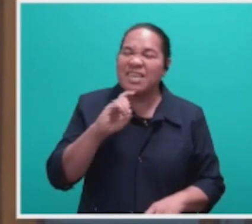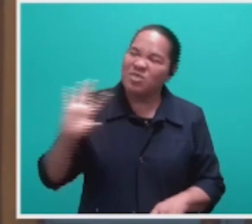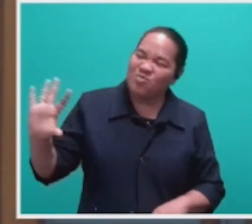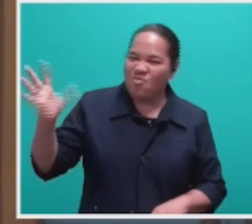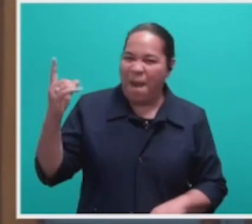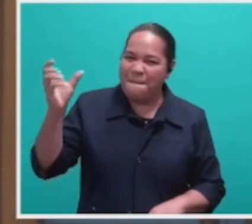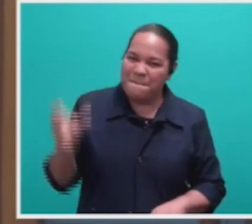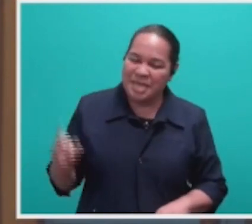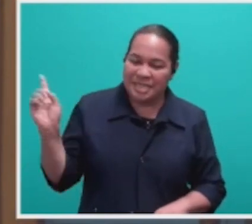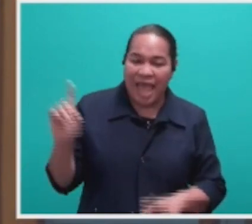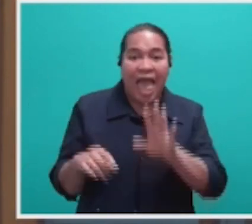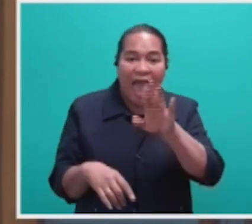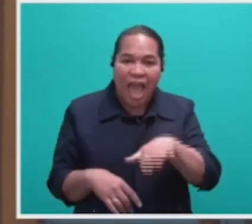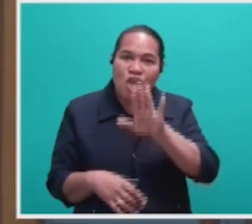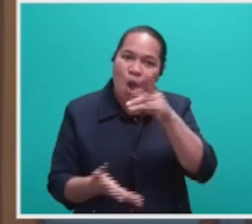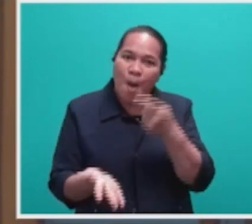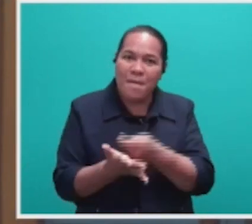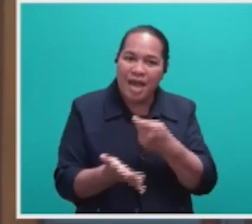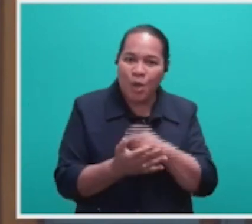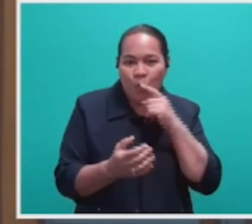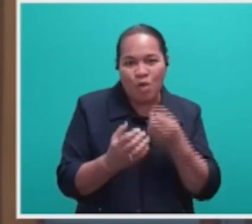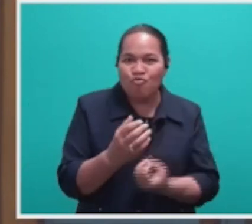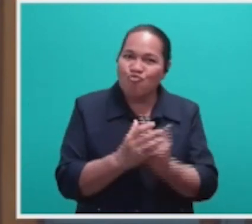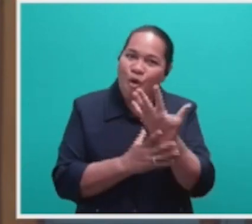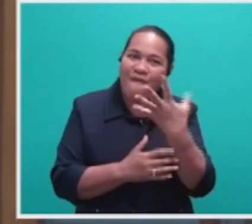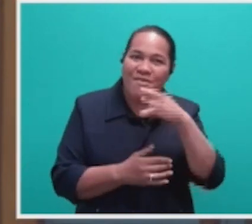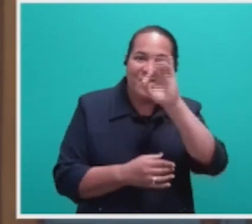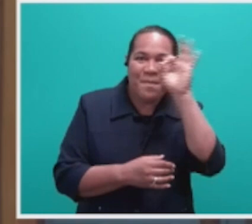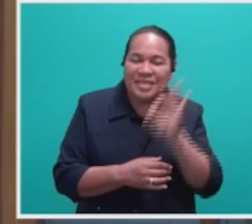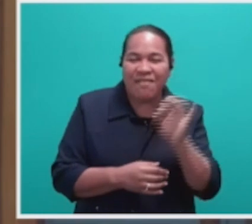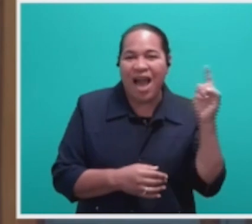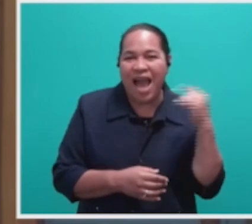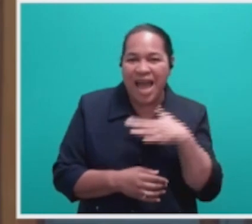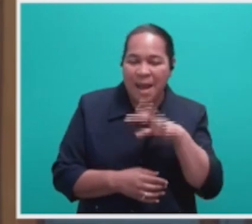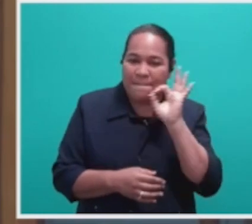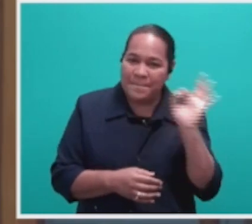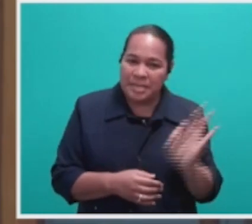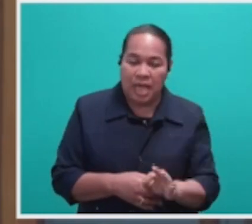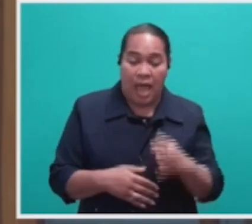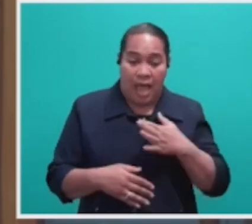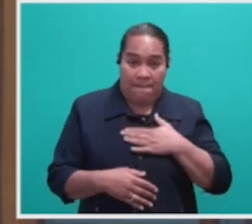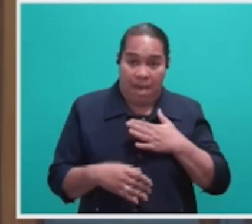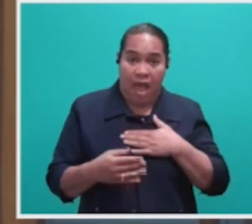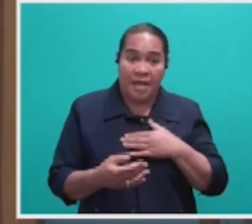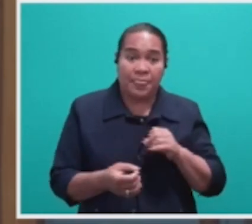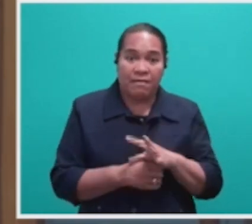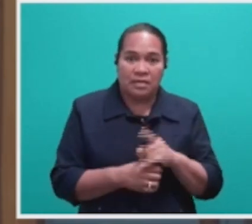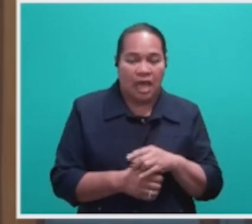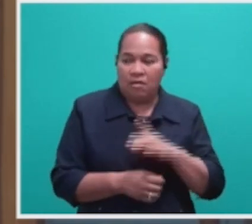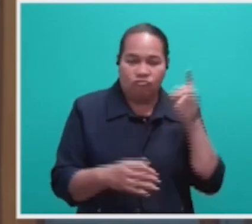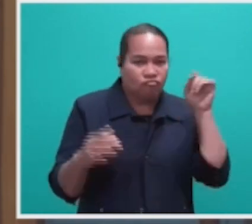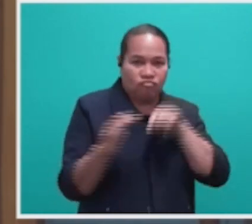says your money is going to grow 50% or 100%, my advice to the public, run for the